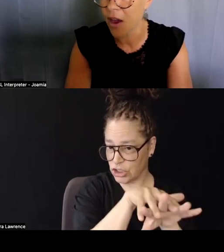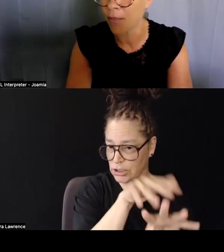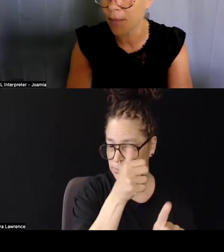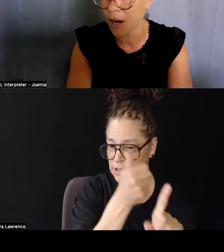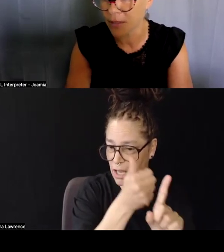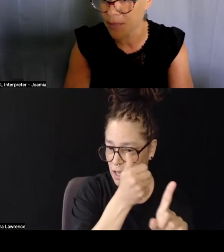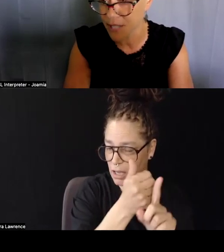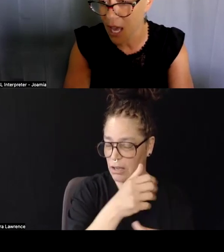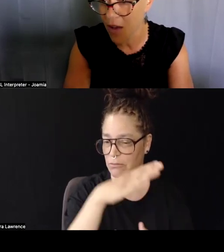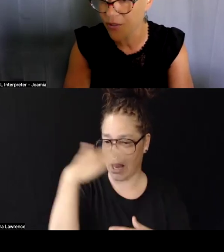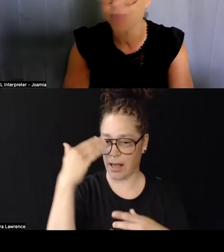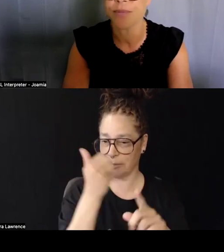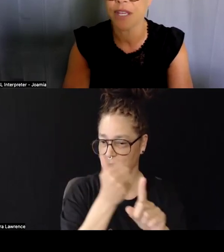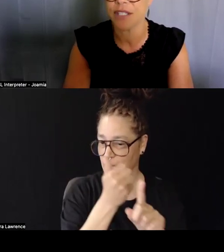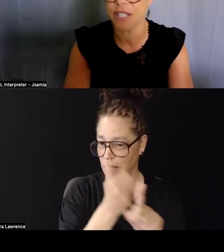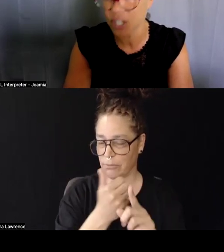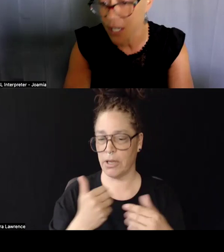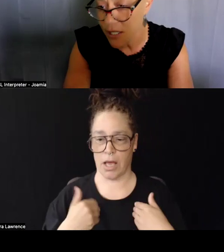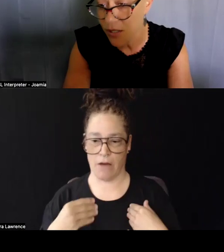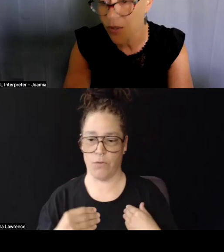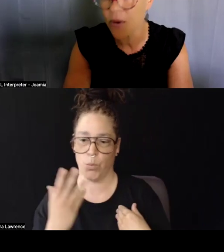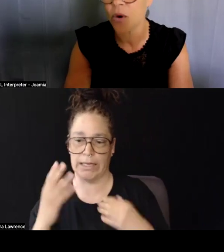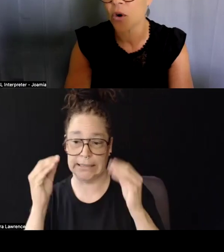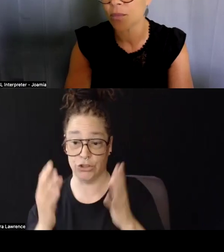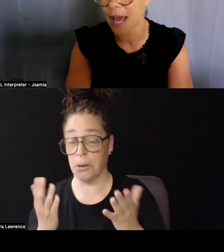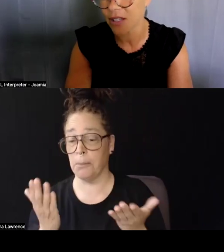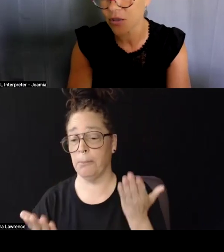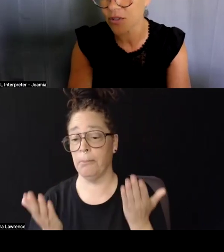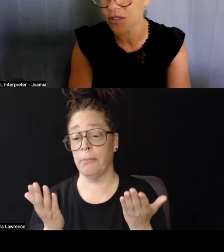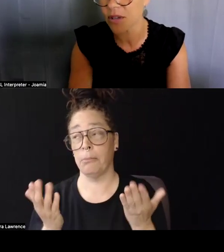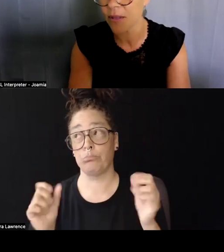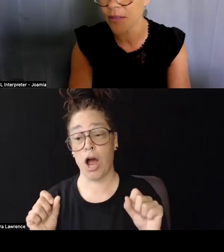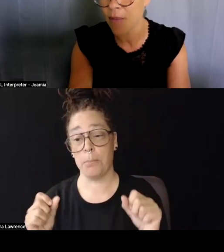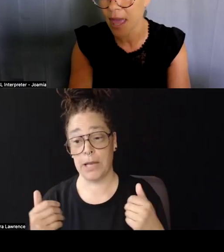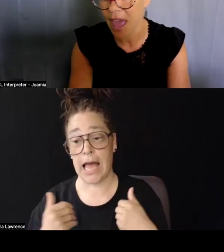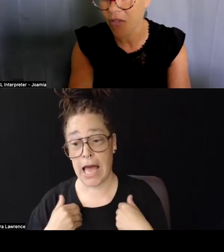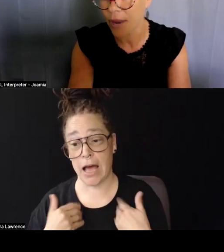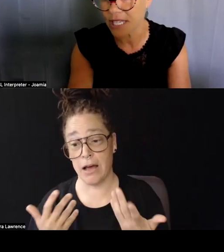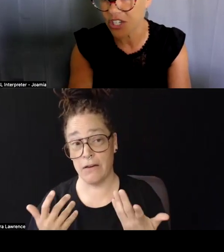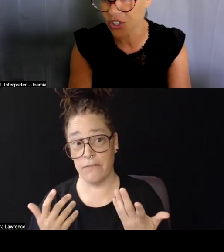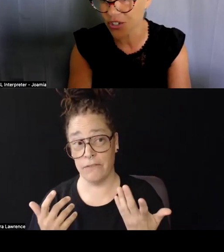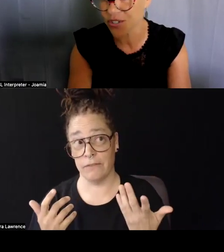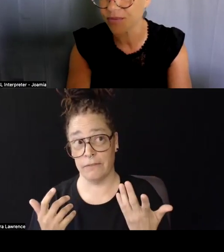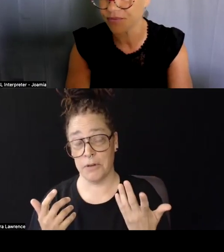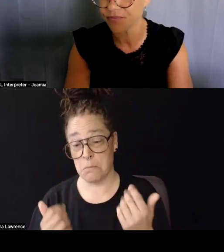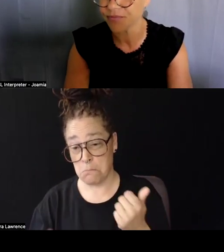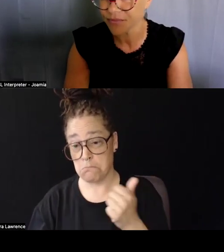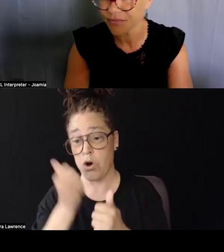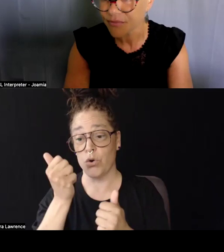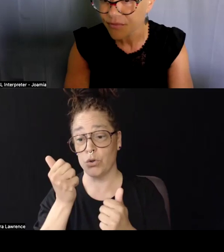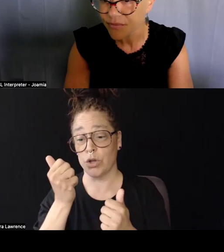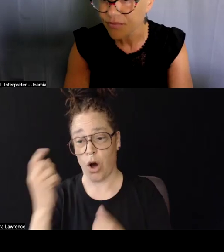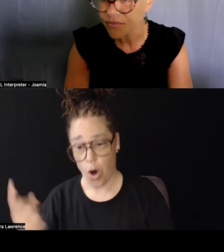Possibly they are BIPOC themselves, Indigenous, or Black students that may have white teachers.